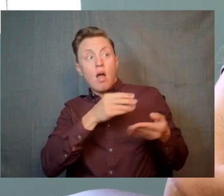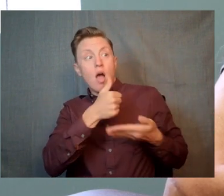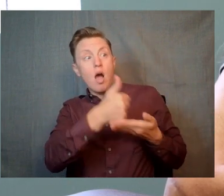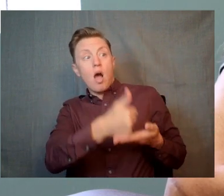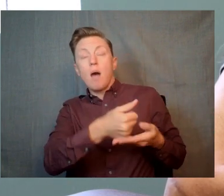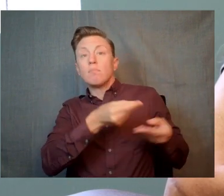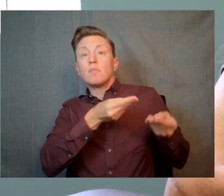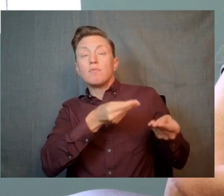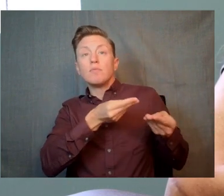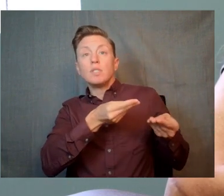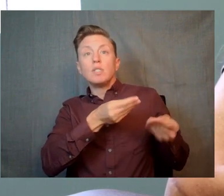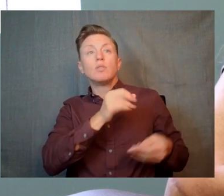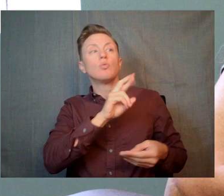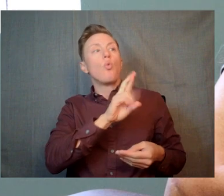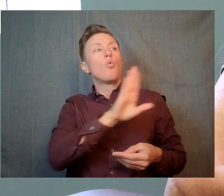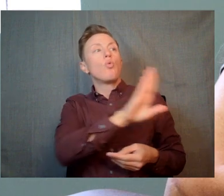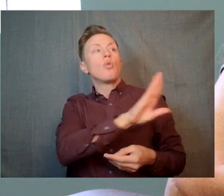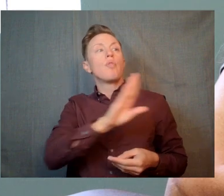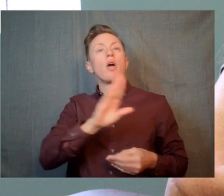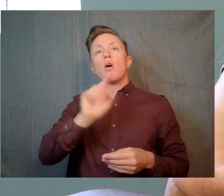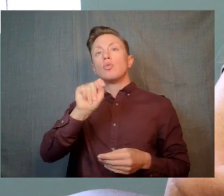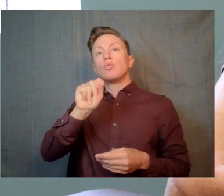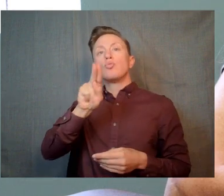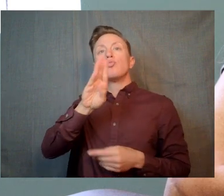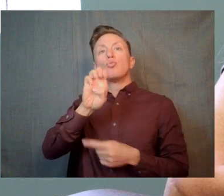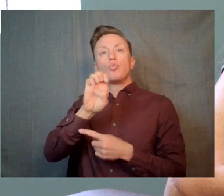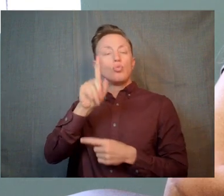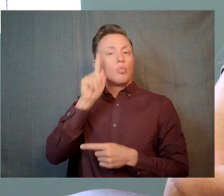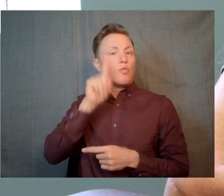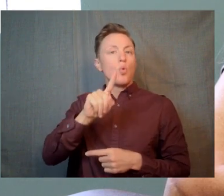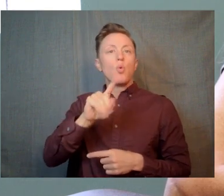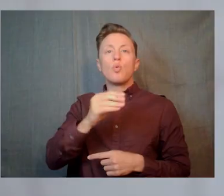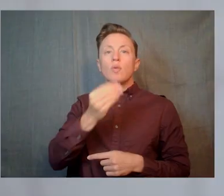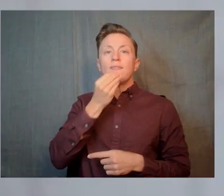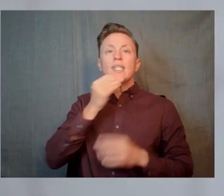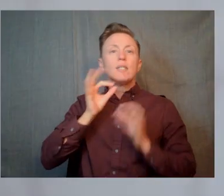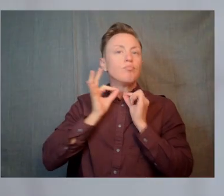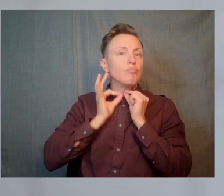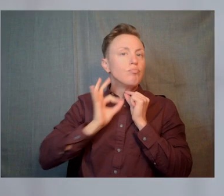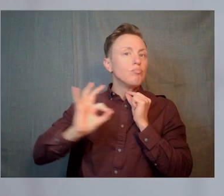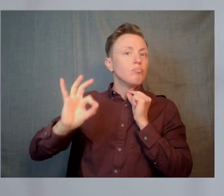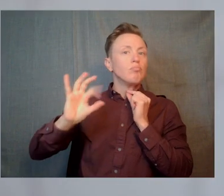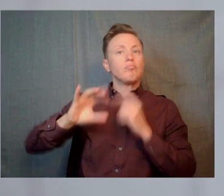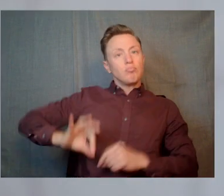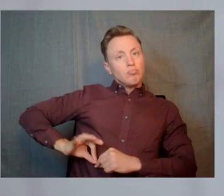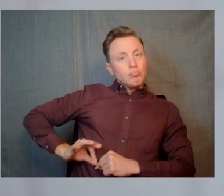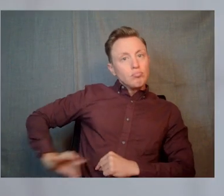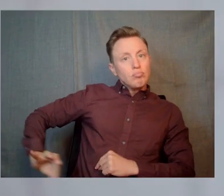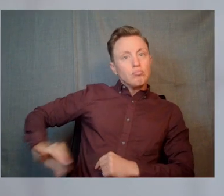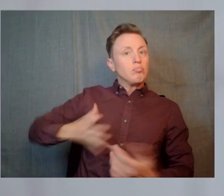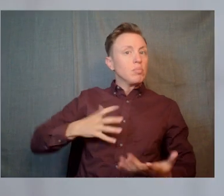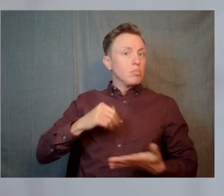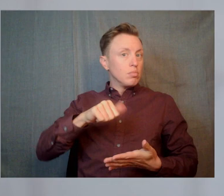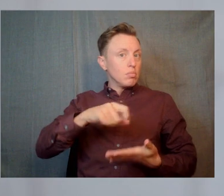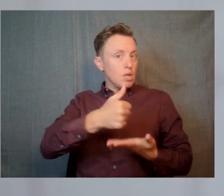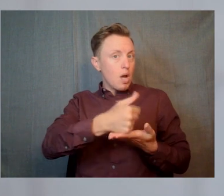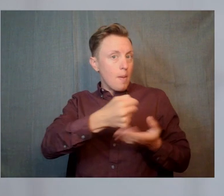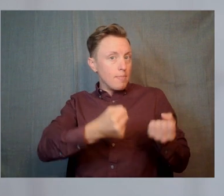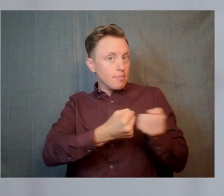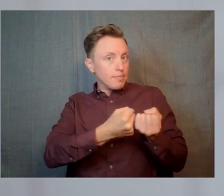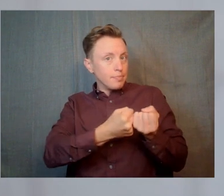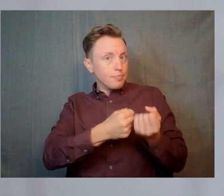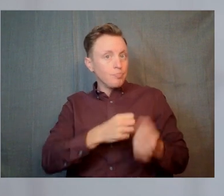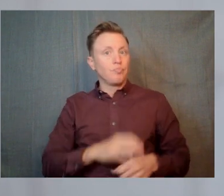themselves or managing their feeding tube. other people could benefit from